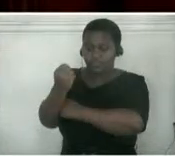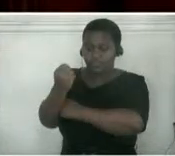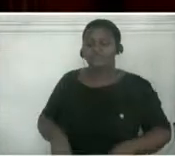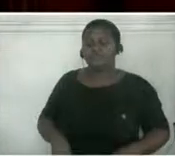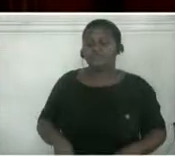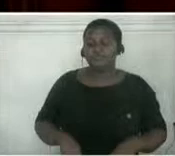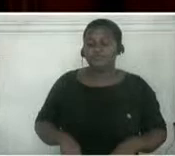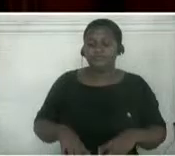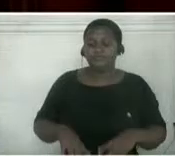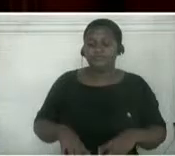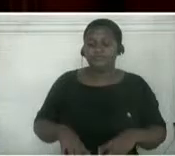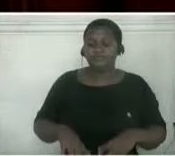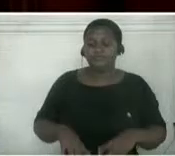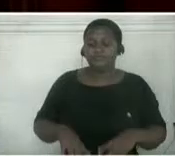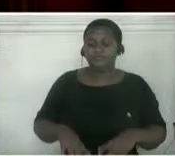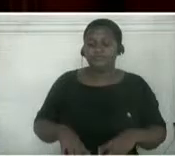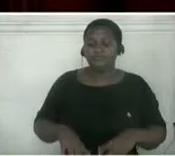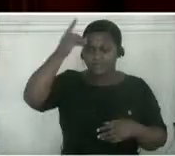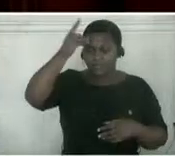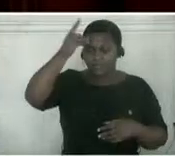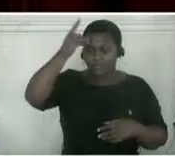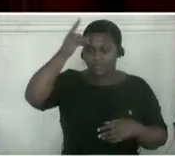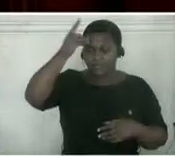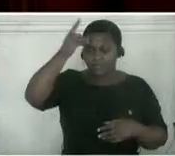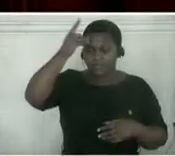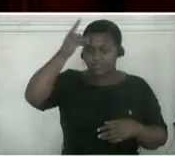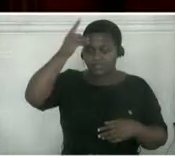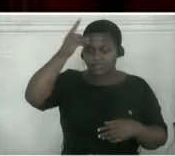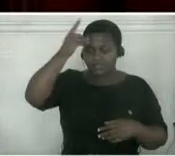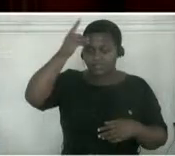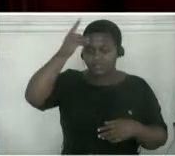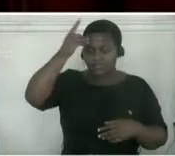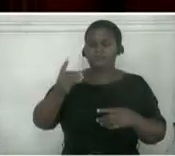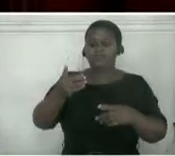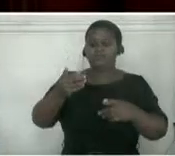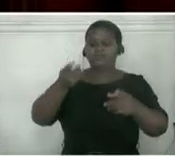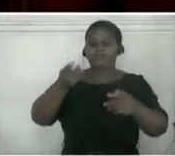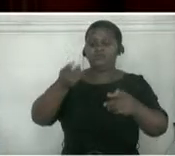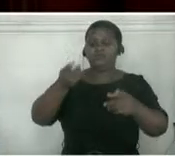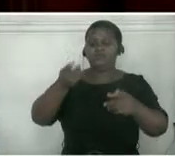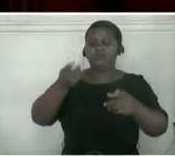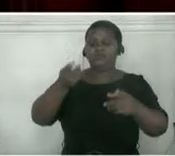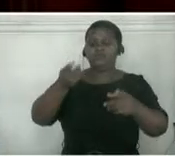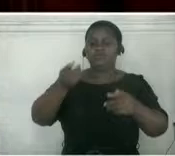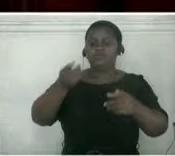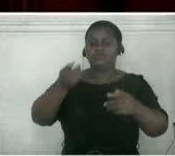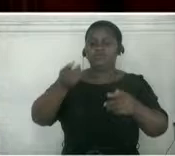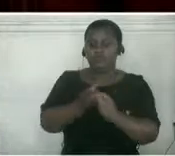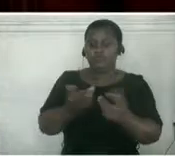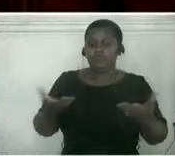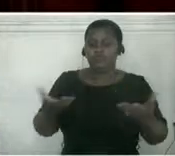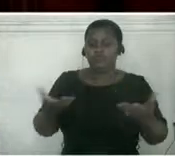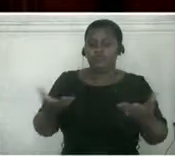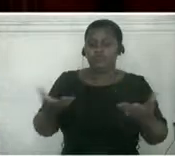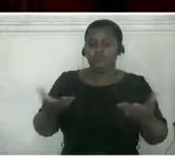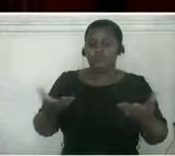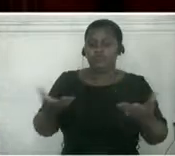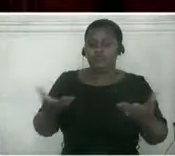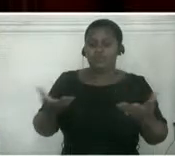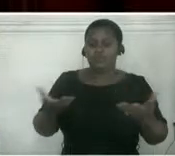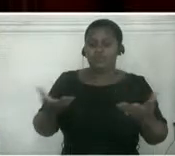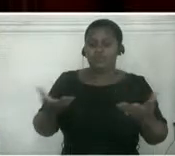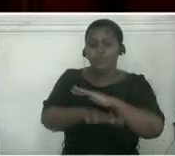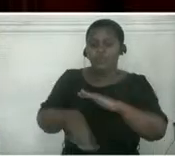Road project in eThekwini is an informal settlement upgrade project located in Ward 90.